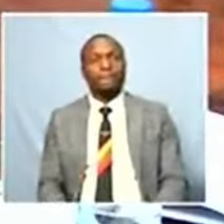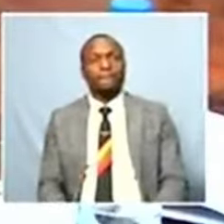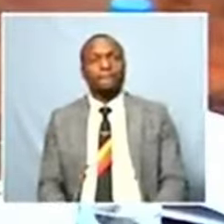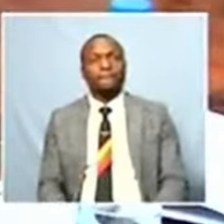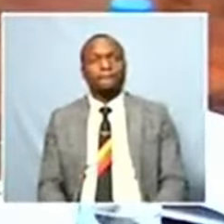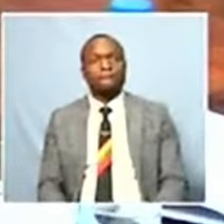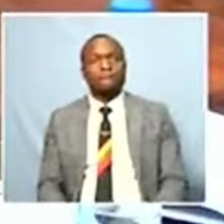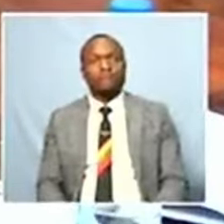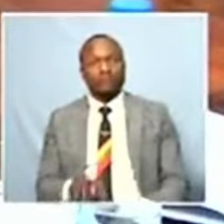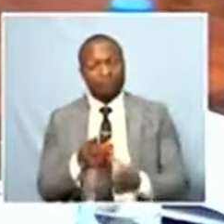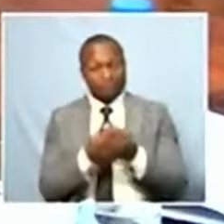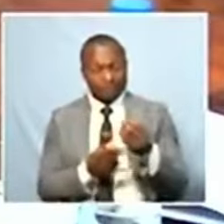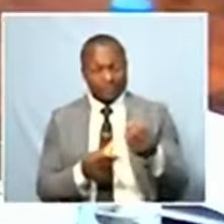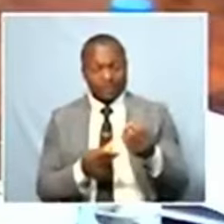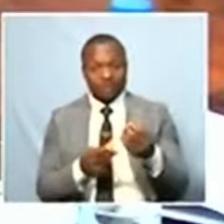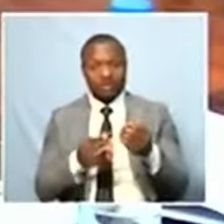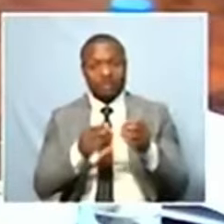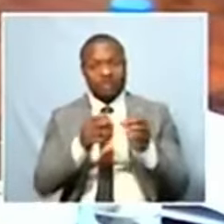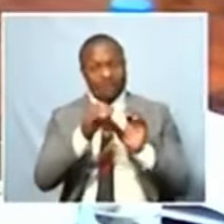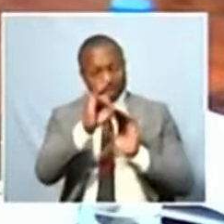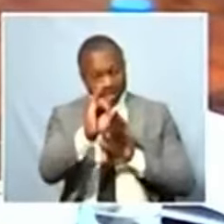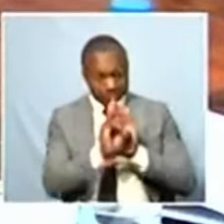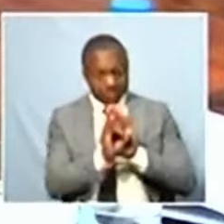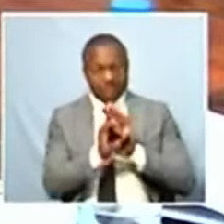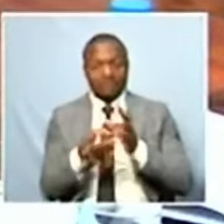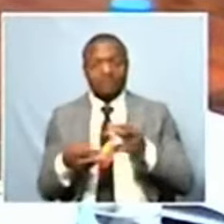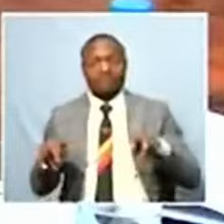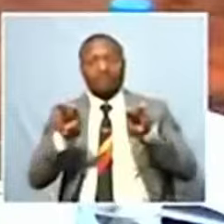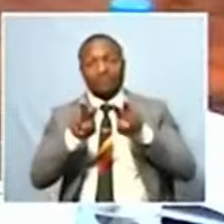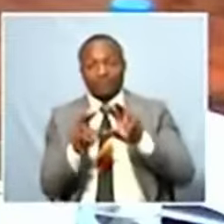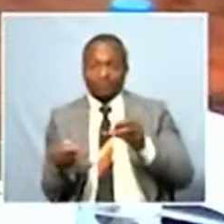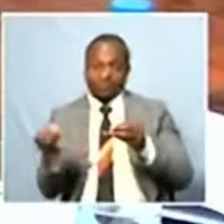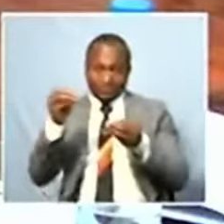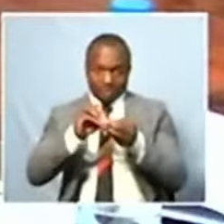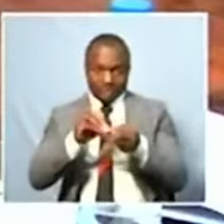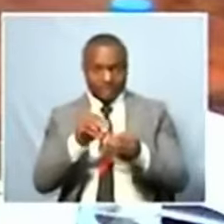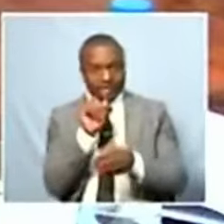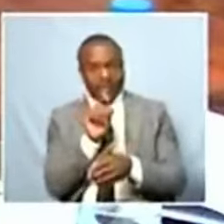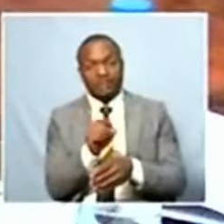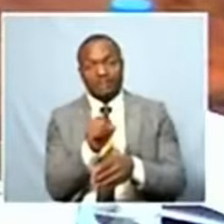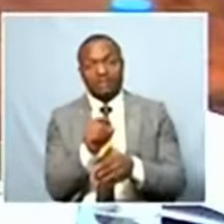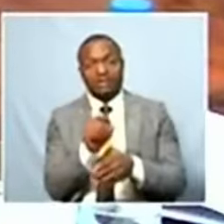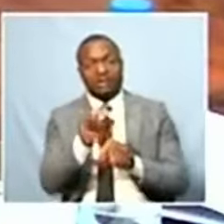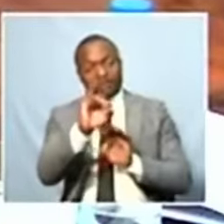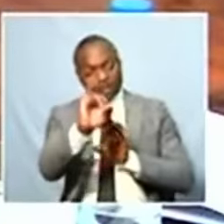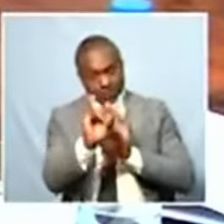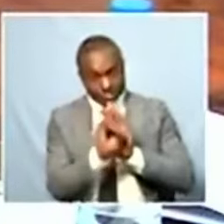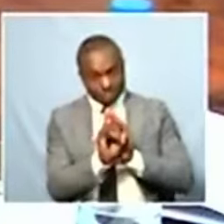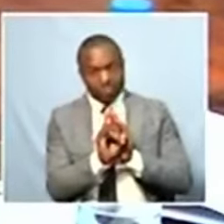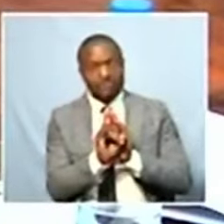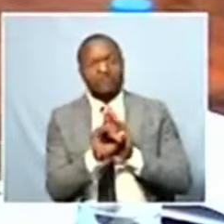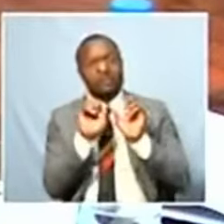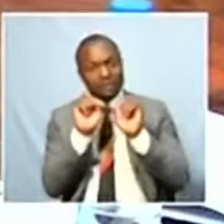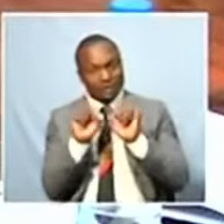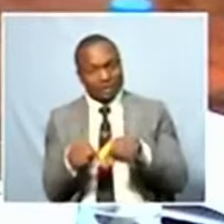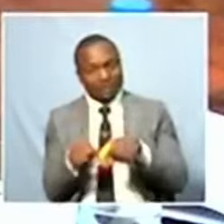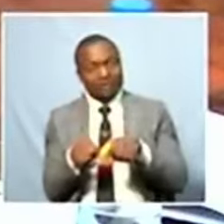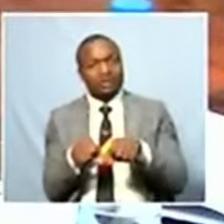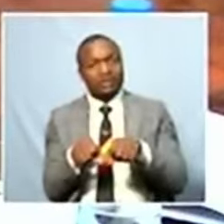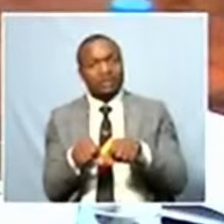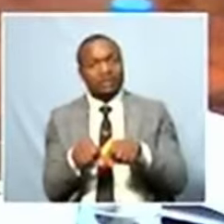is for both, for those who are importing for value addition, or there are those who are basically importing so that then they can, what we call